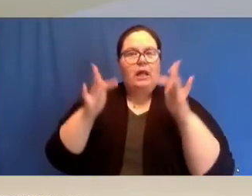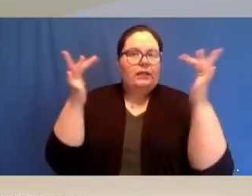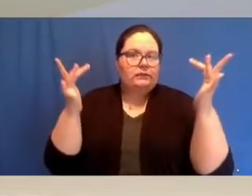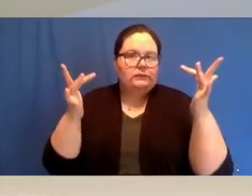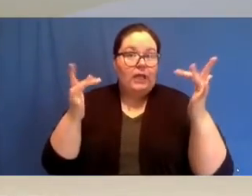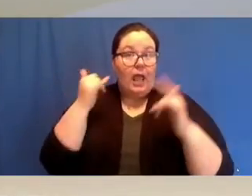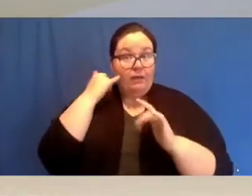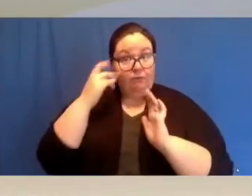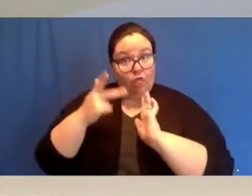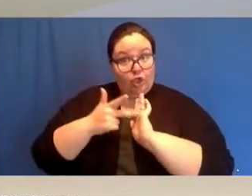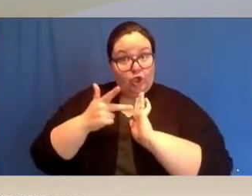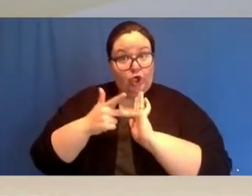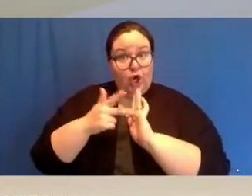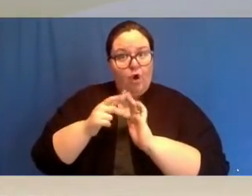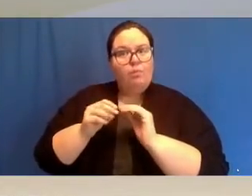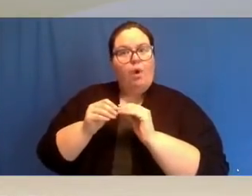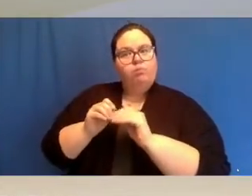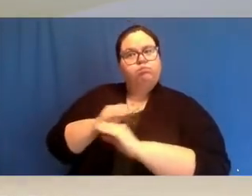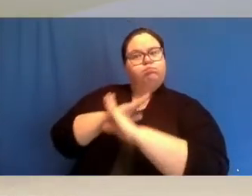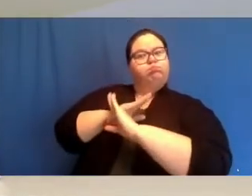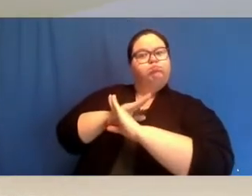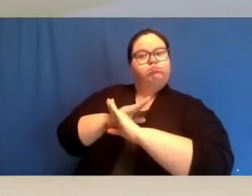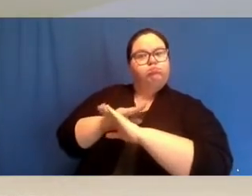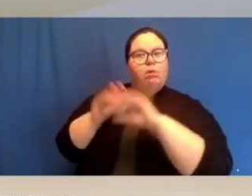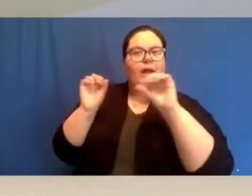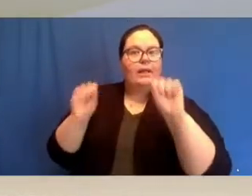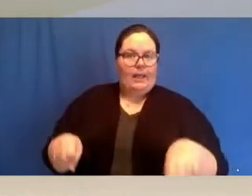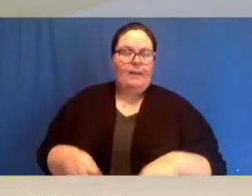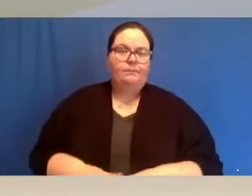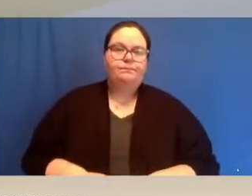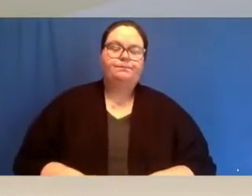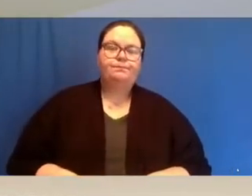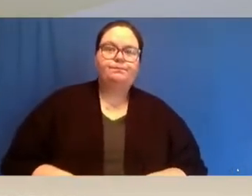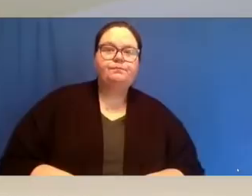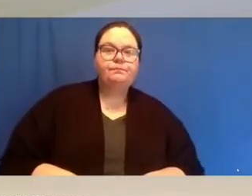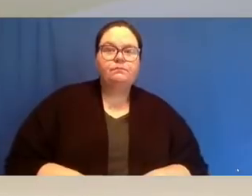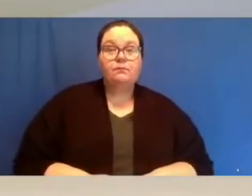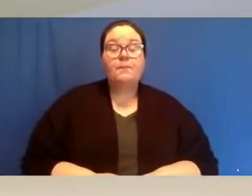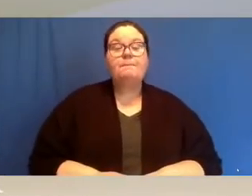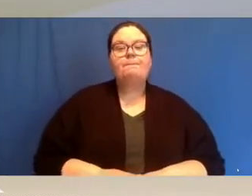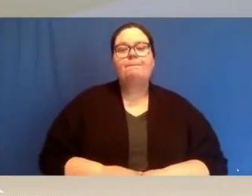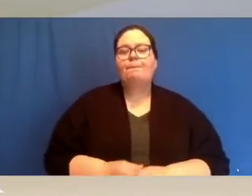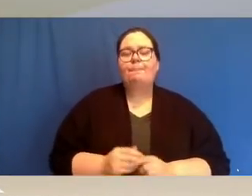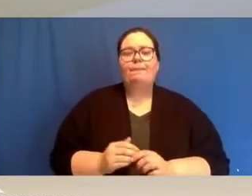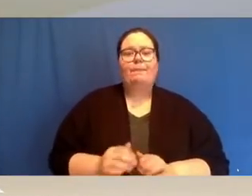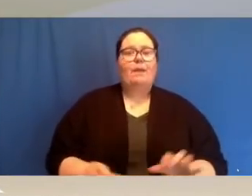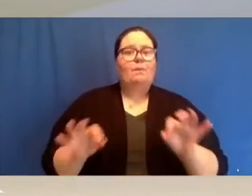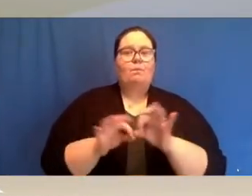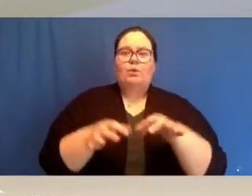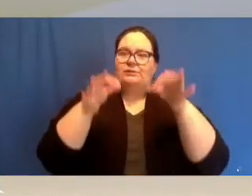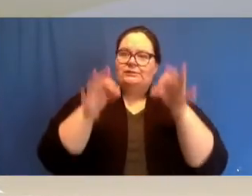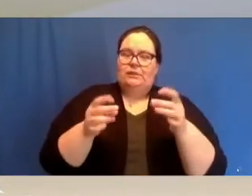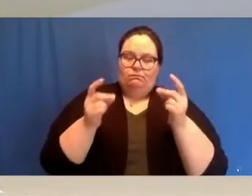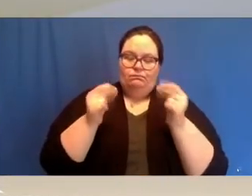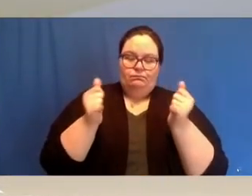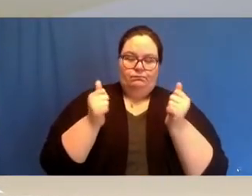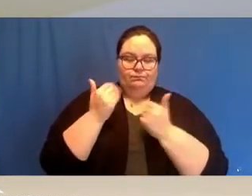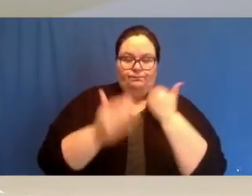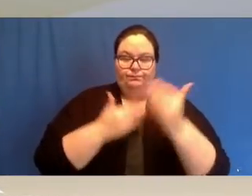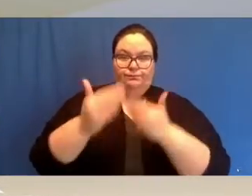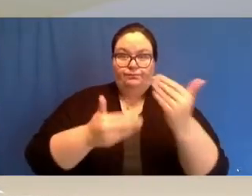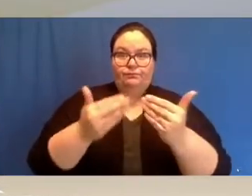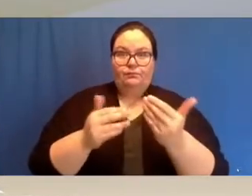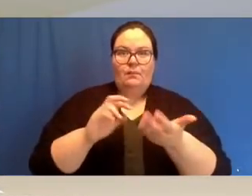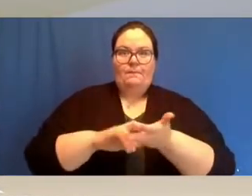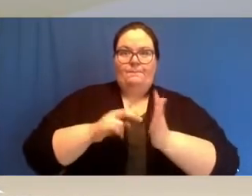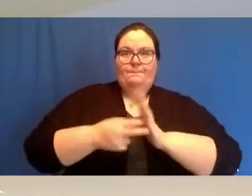individuals receive their third dose booster when eligible. We need to take quick and decisive action now to allow us